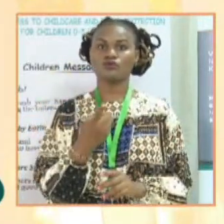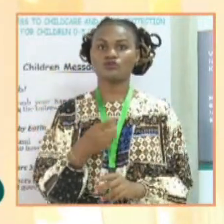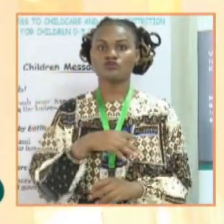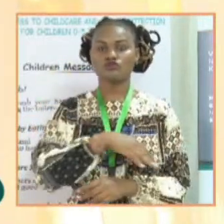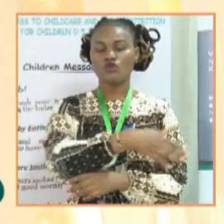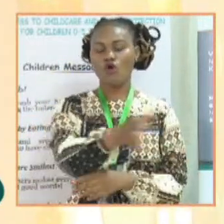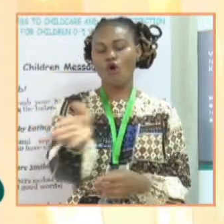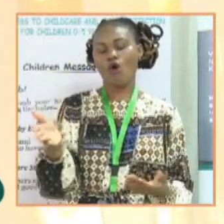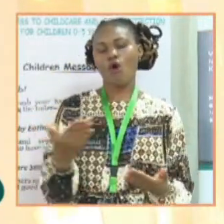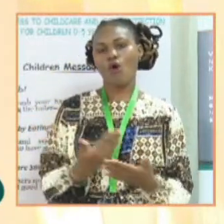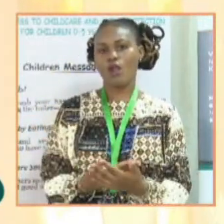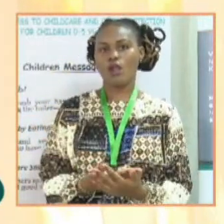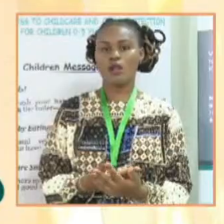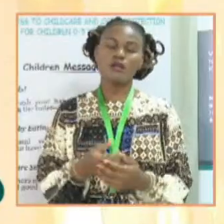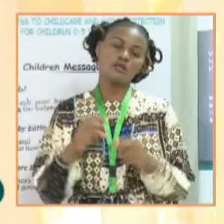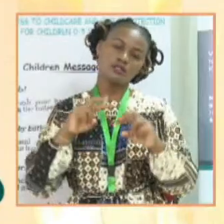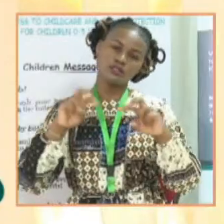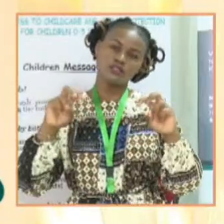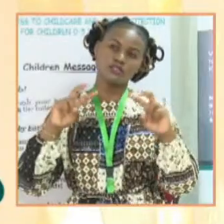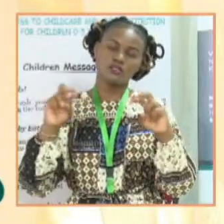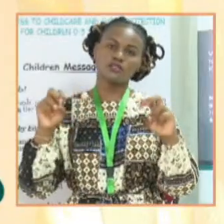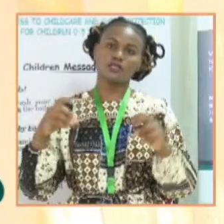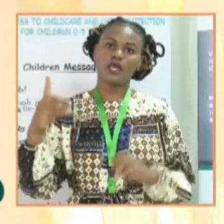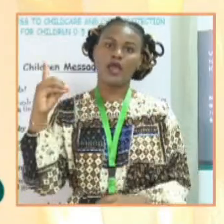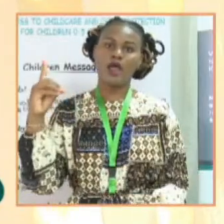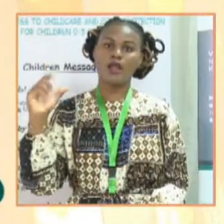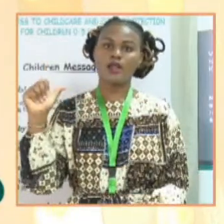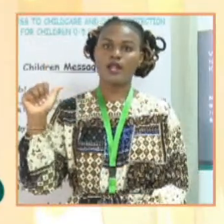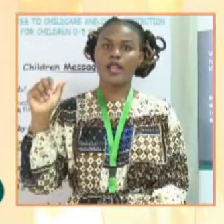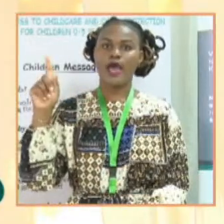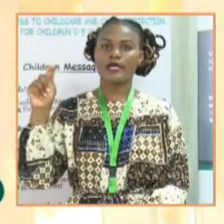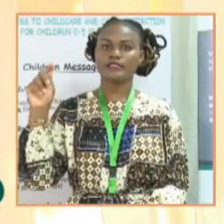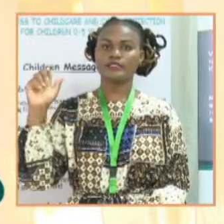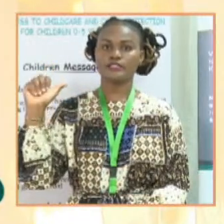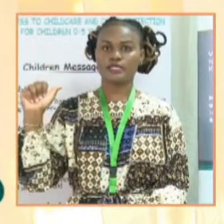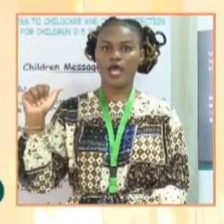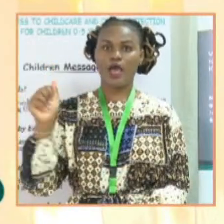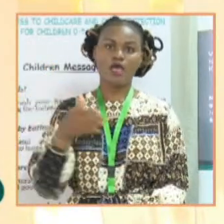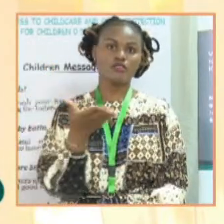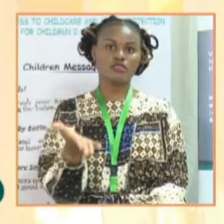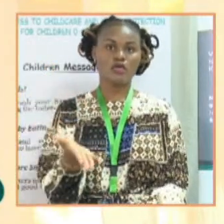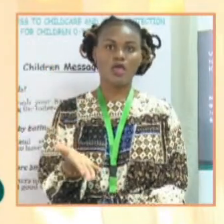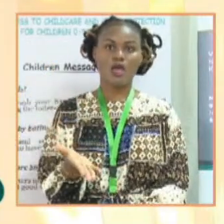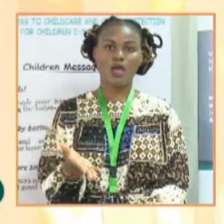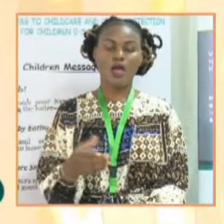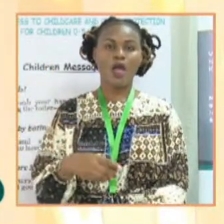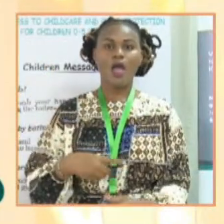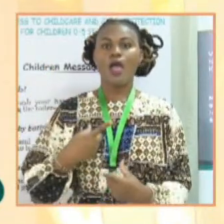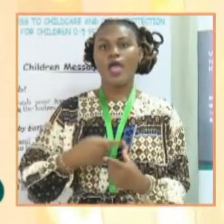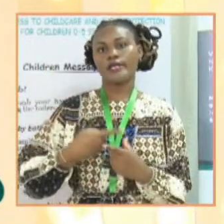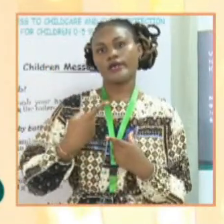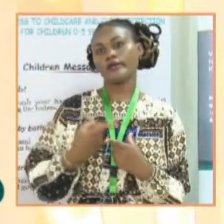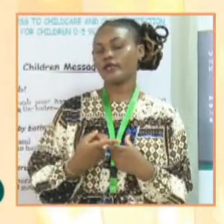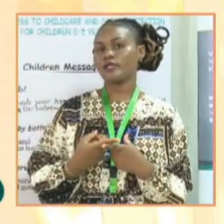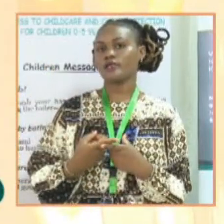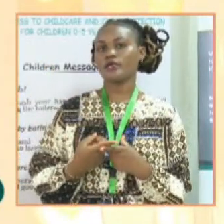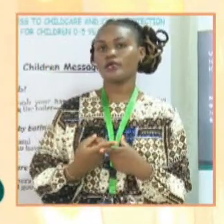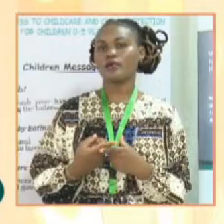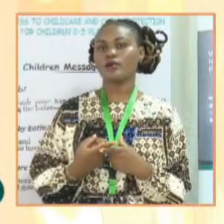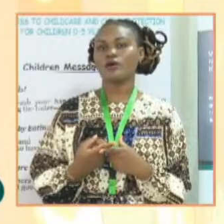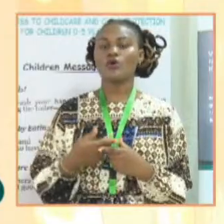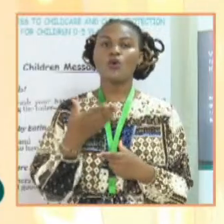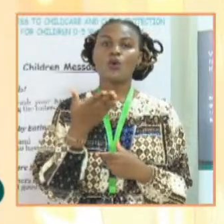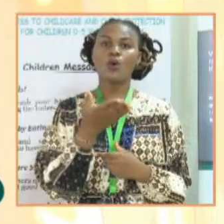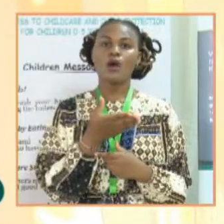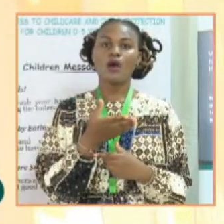is available through the ECD network, to also engage at our levels. What are you as an implementing partner able